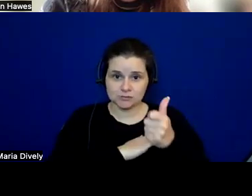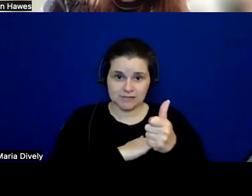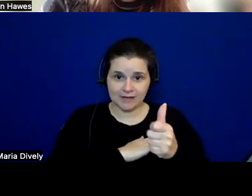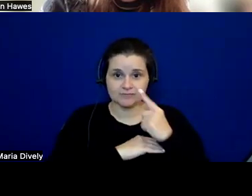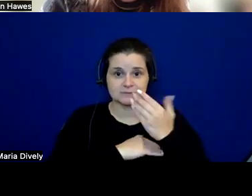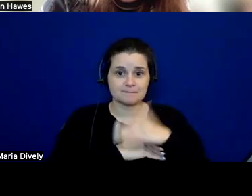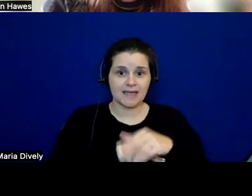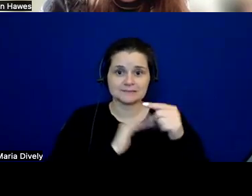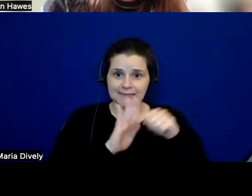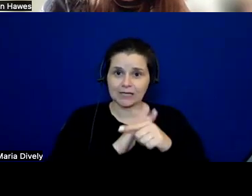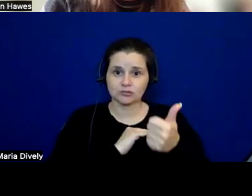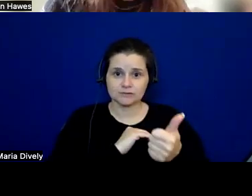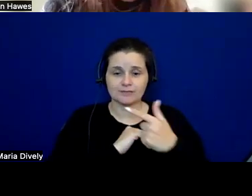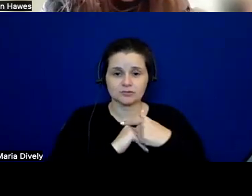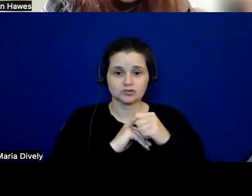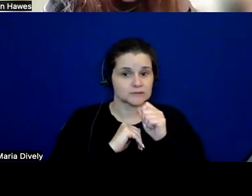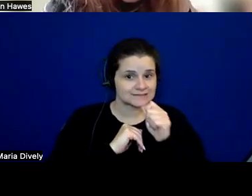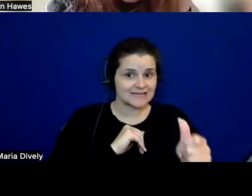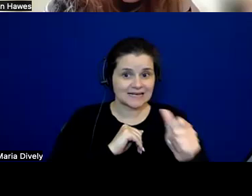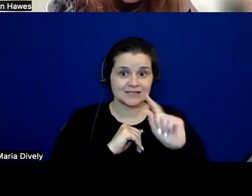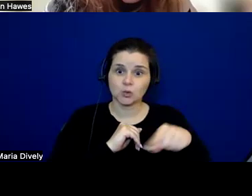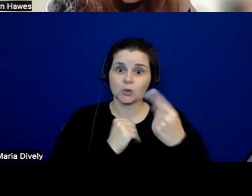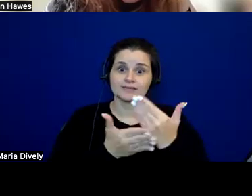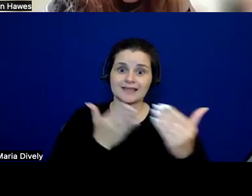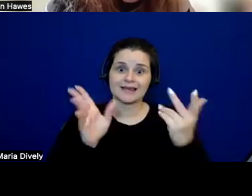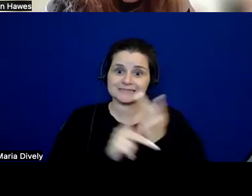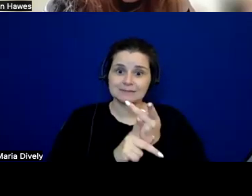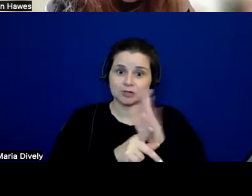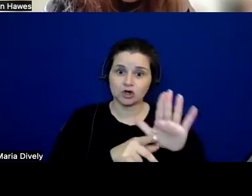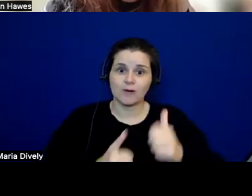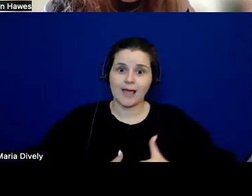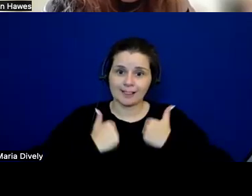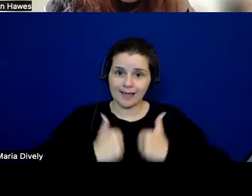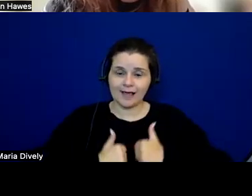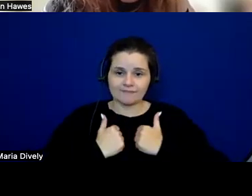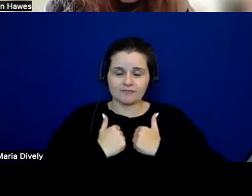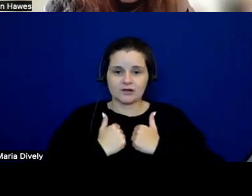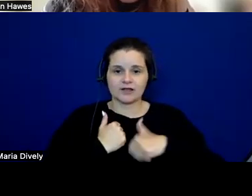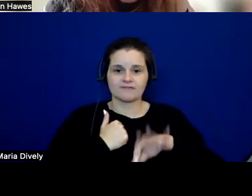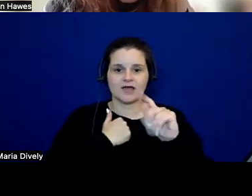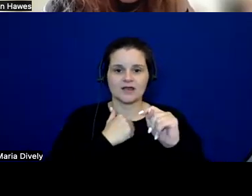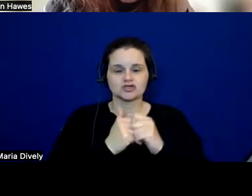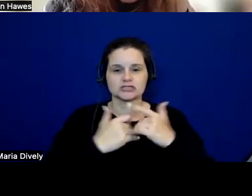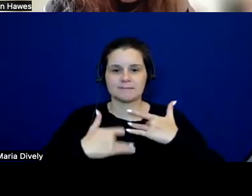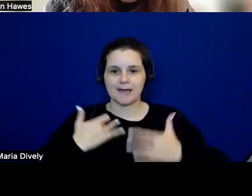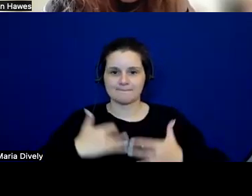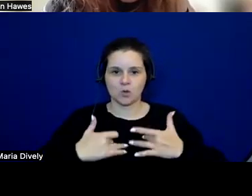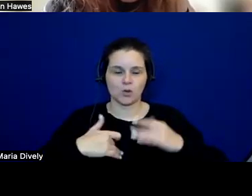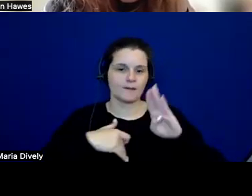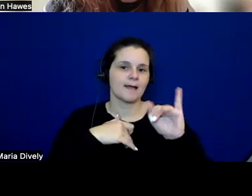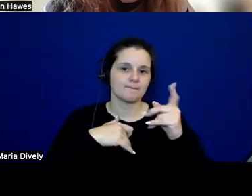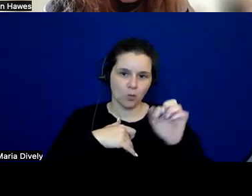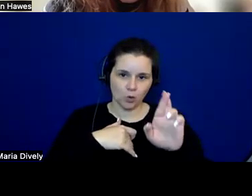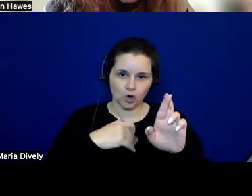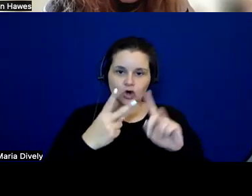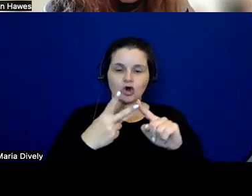hell." So she didn't. That's the only thing that was keeping her alive. And I found out that she's bipolar. I found out